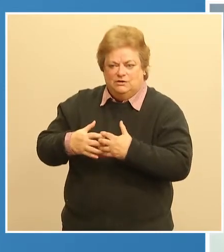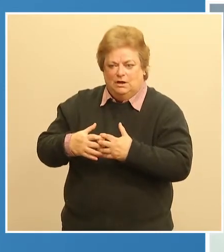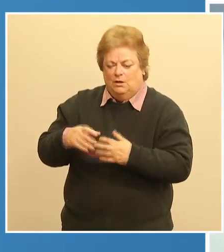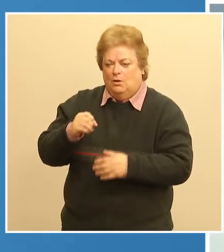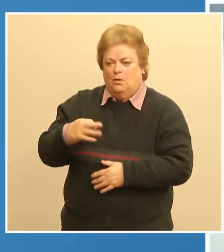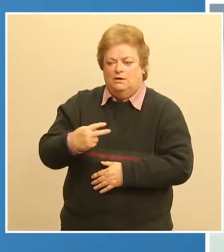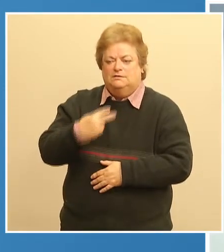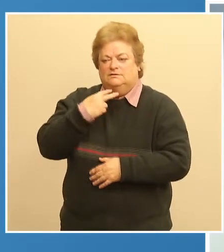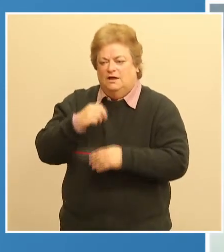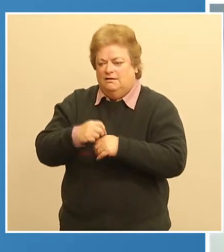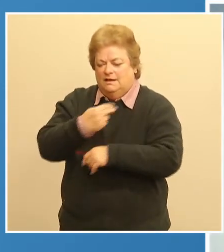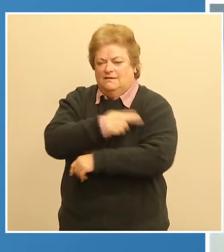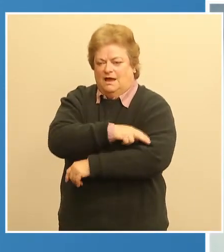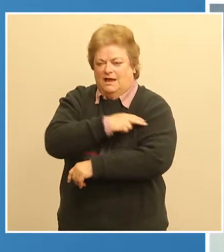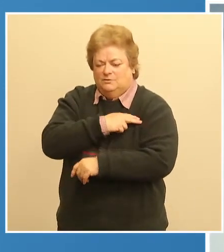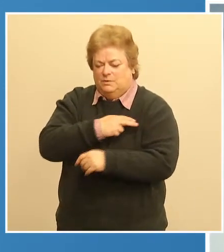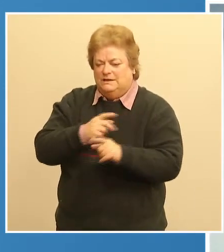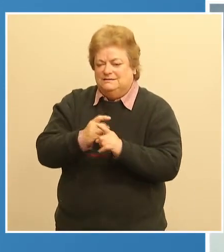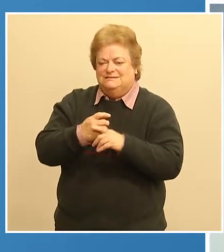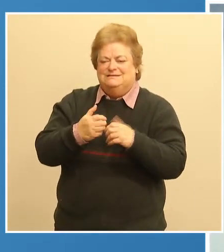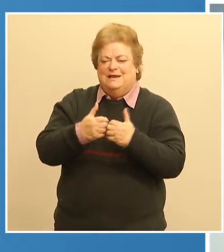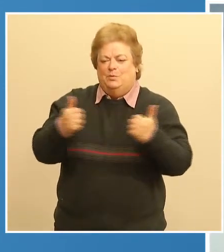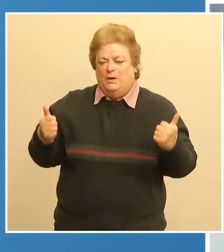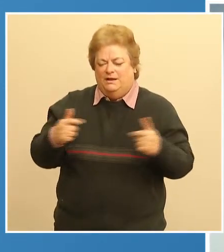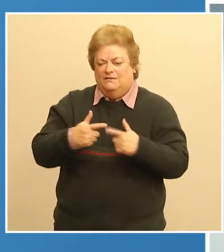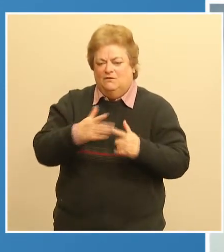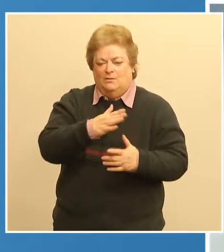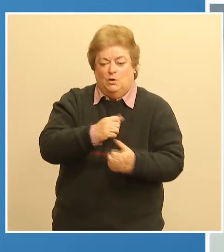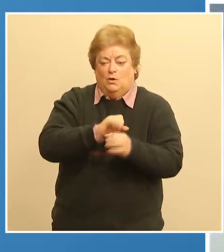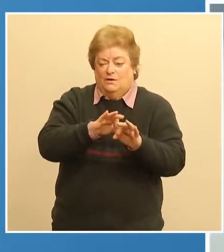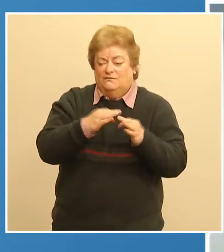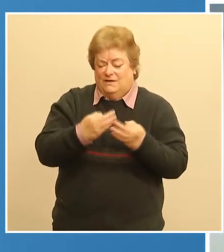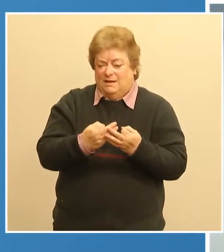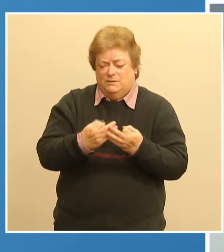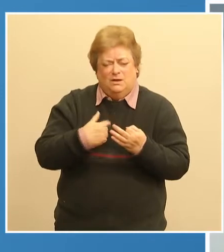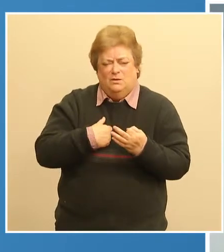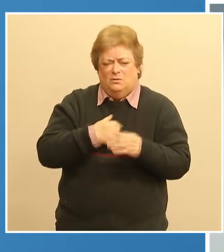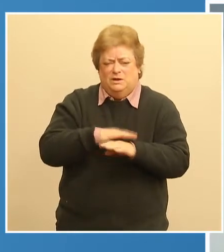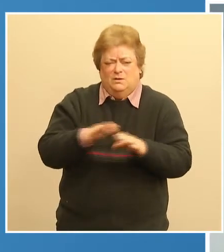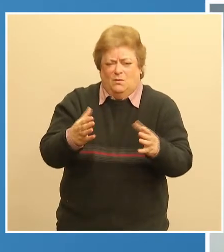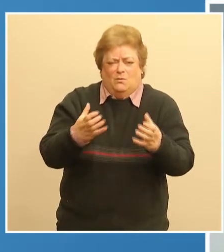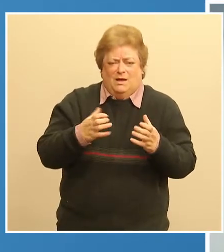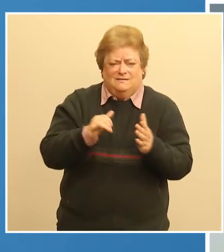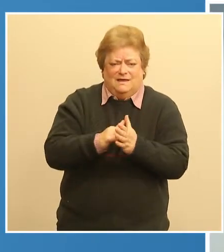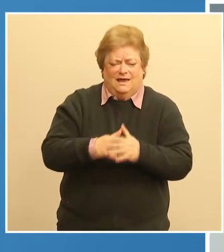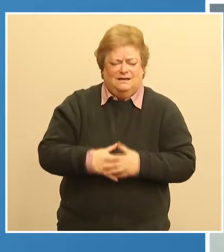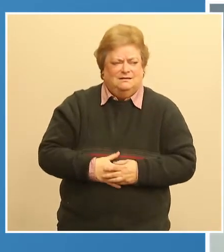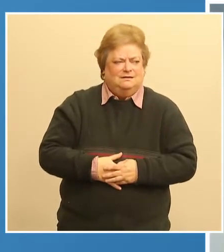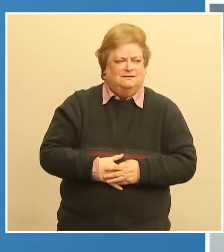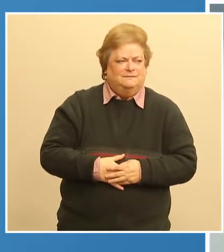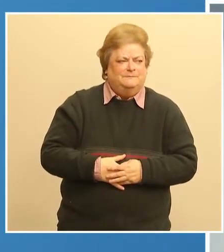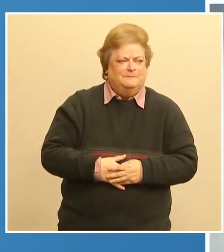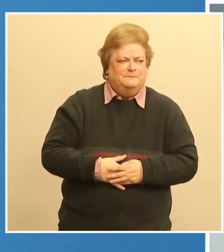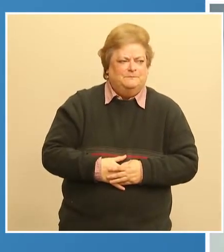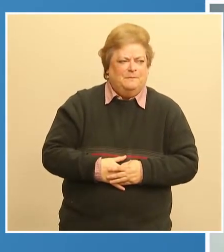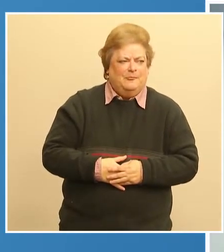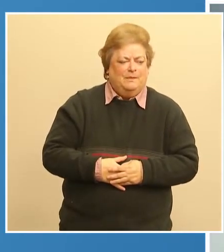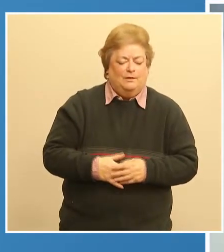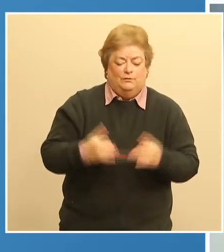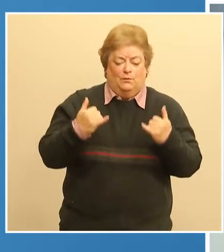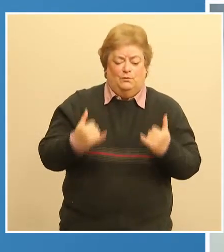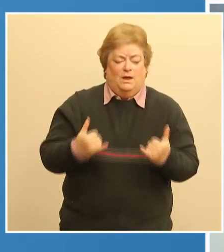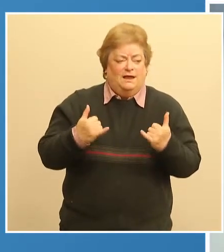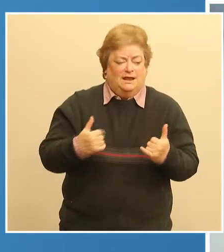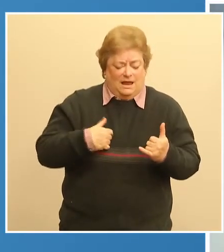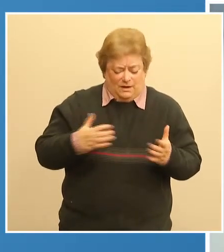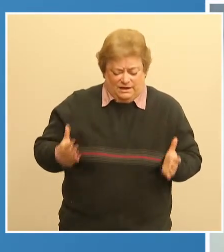a hospital away from your loved ones. And we don't want that for you either. So again, right now, I would